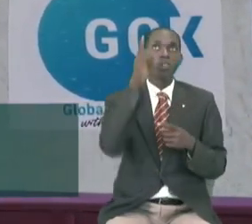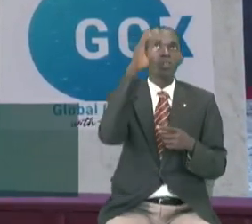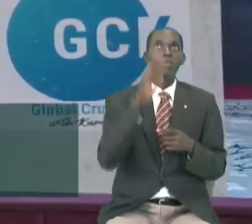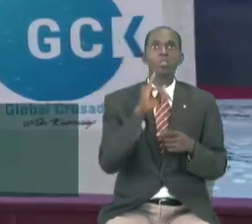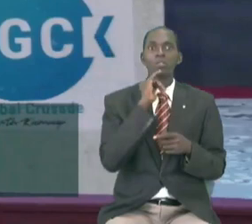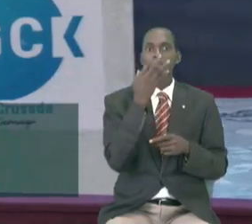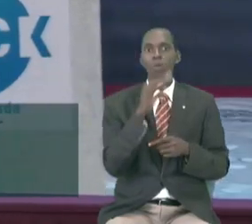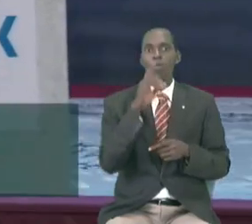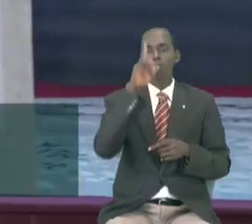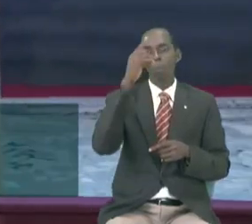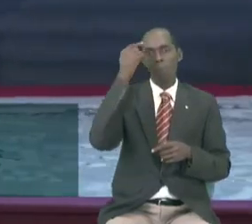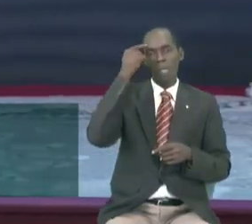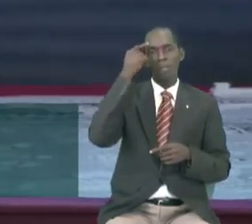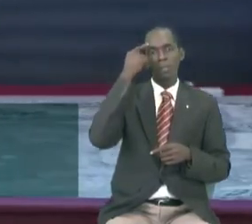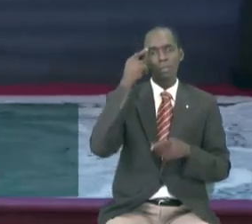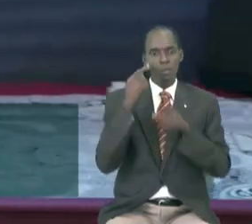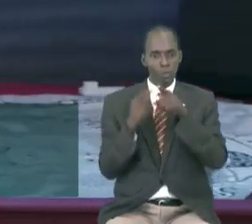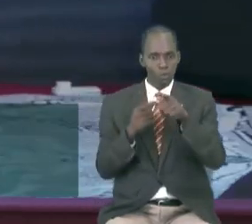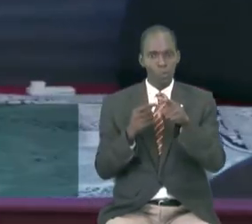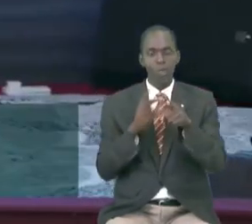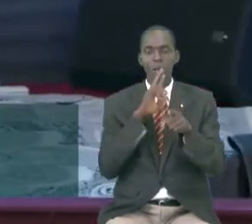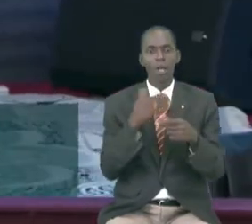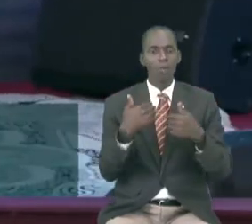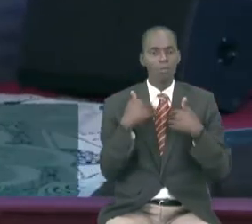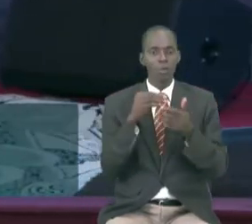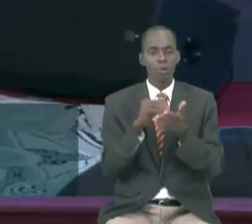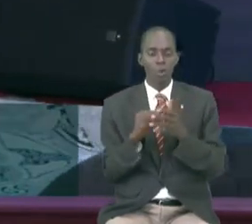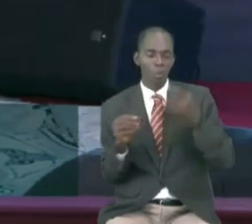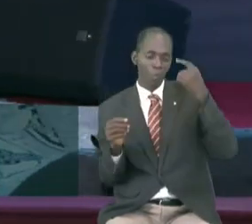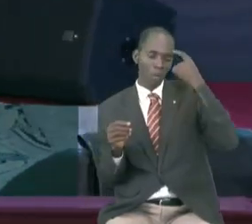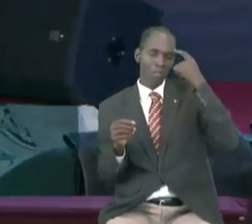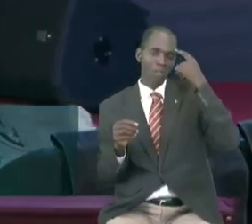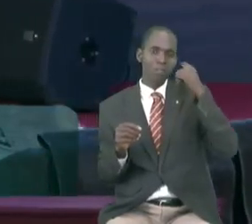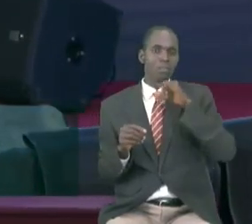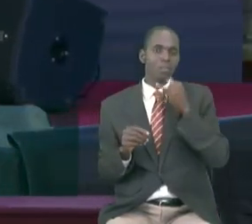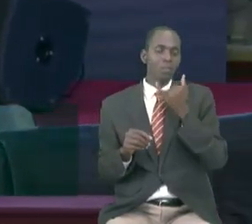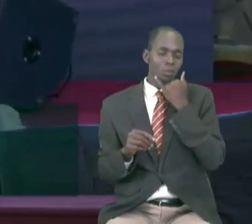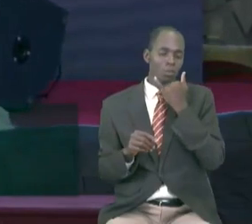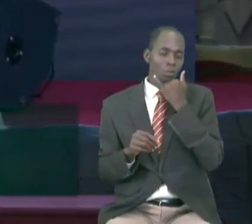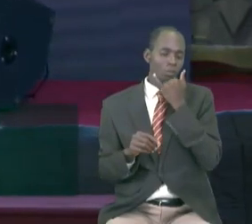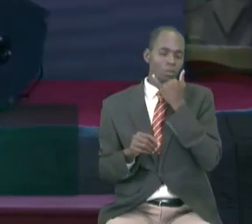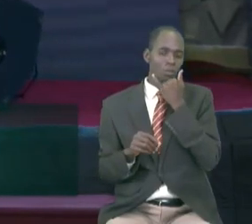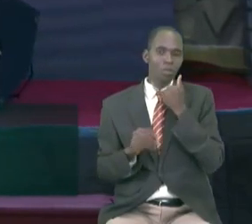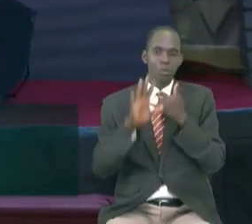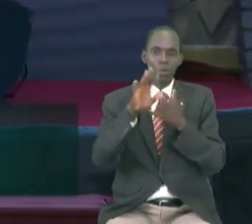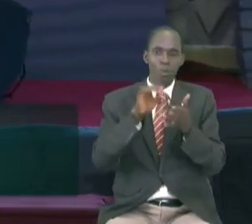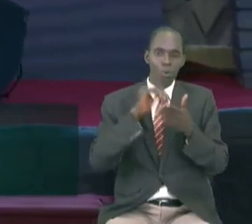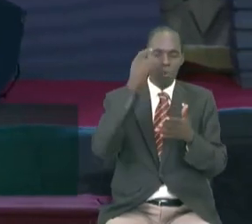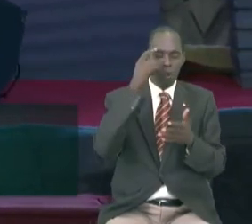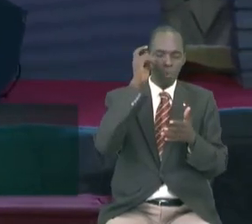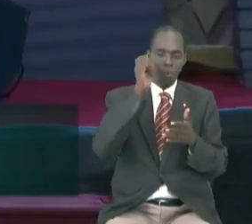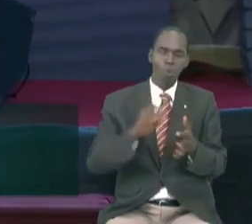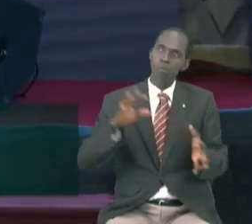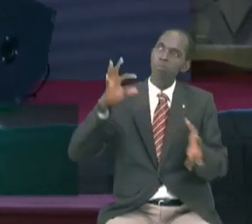And as long as you say, I will do what I will do, I will go this direction, God will